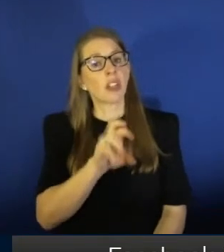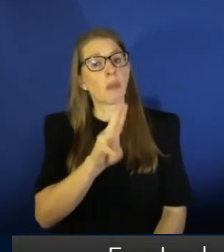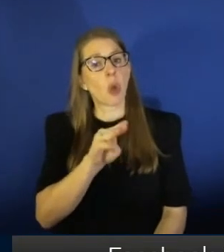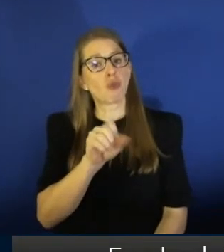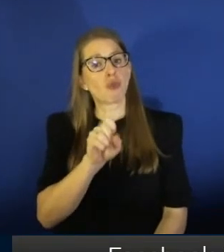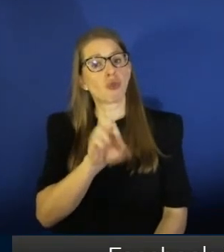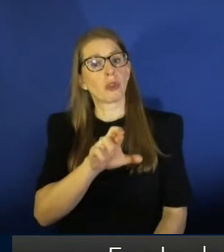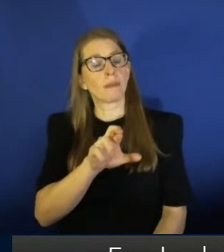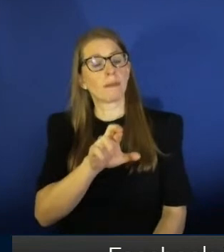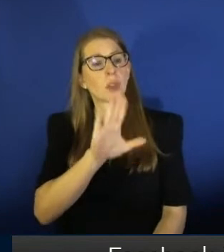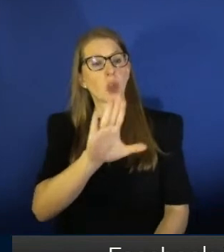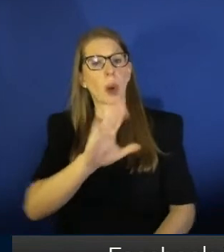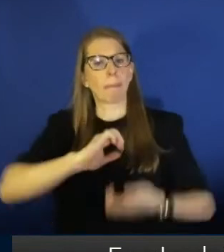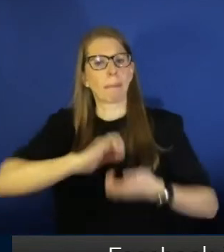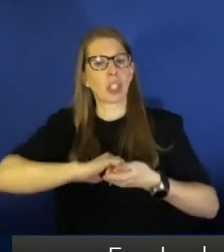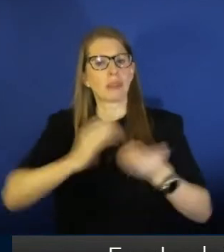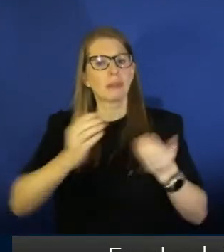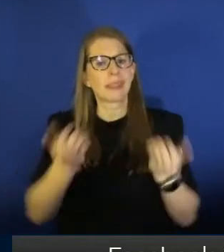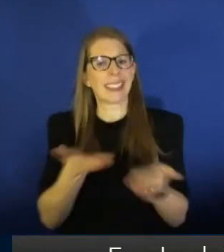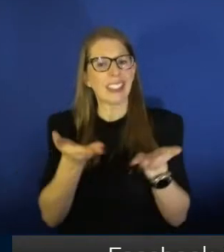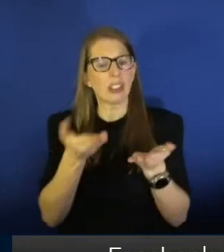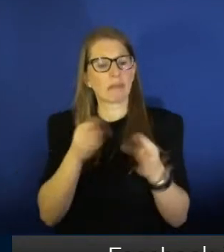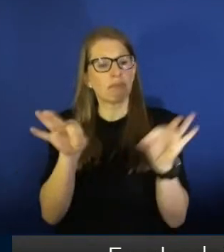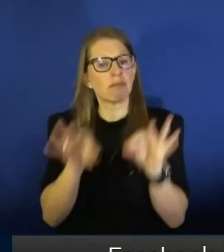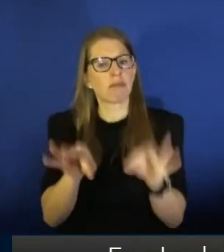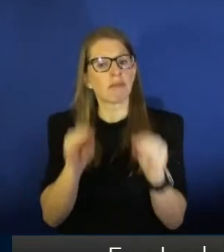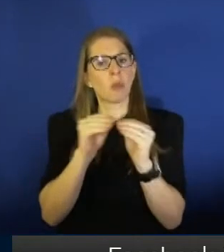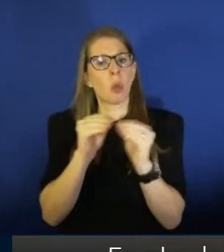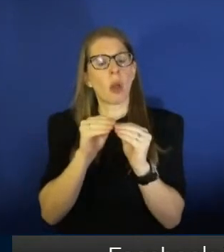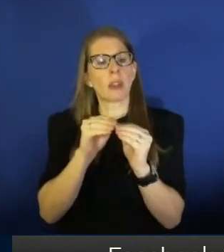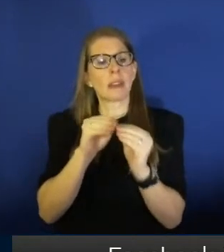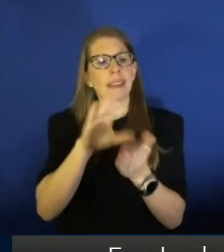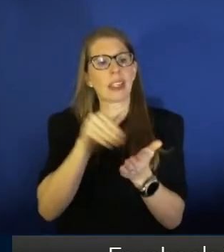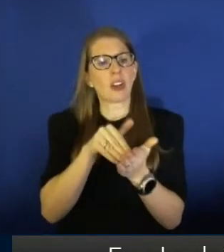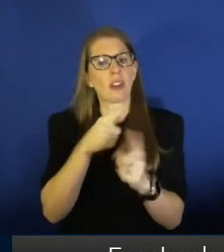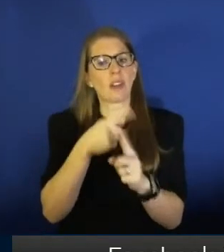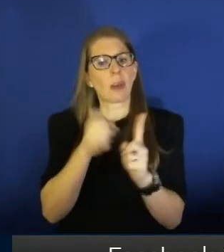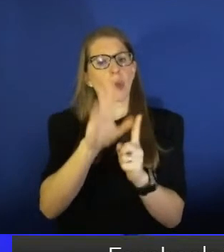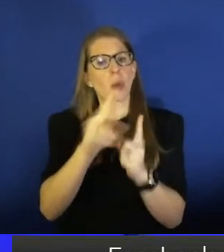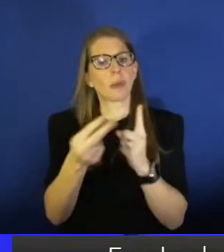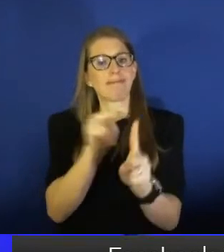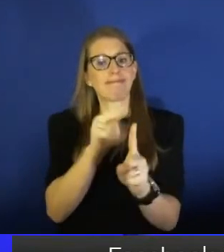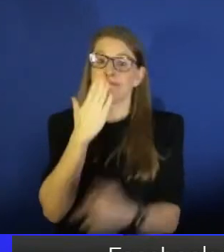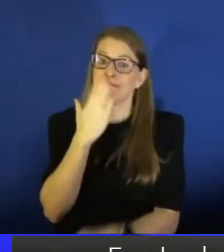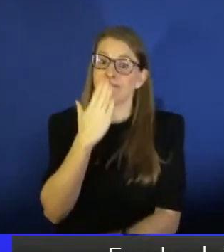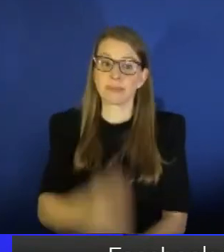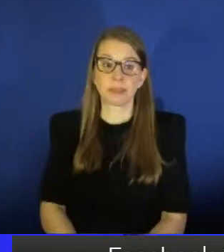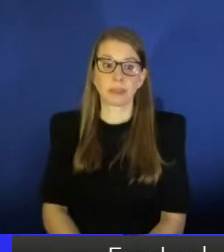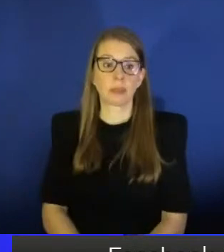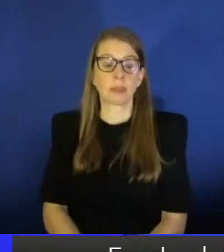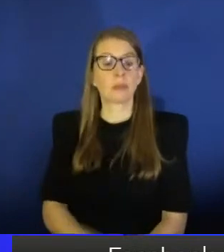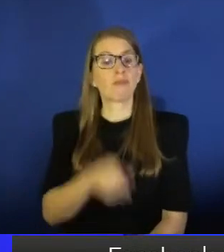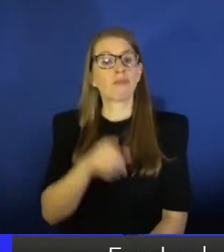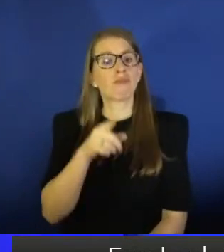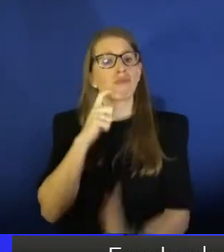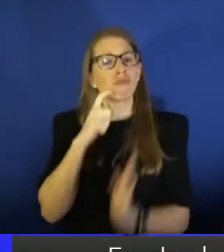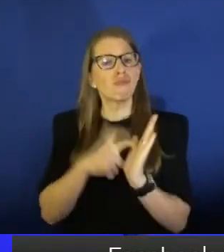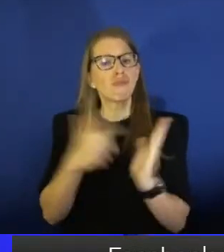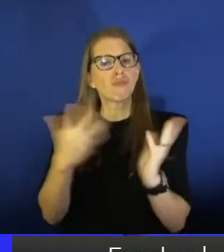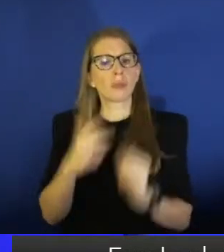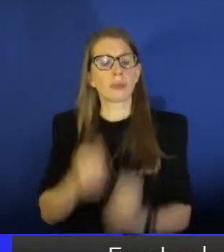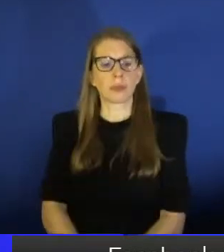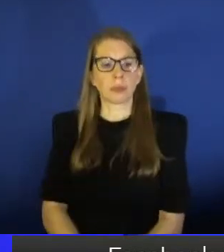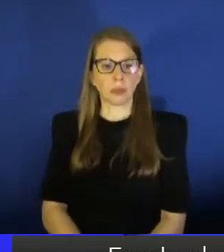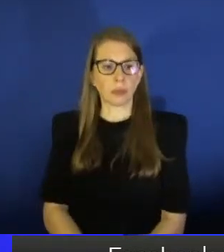partnership here and tell us a little bit more about the center from your standpoint. Yeah, thank you. Yeah, as you can see, we know that